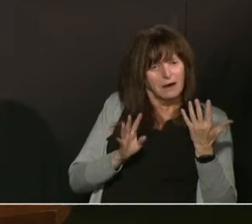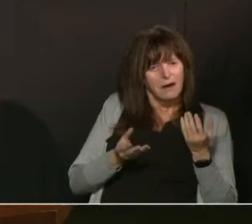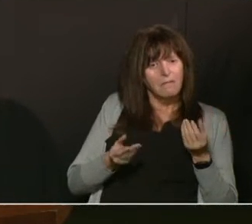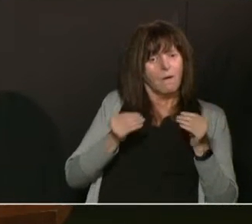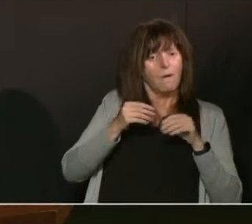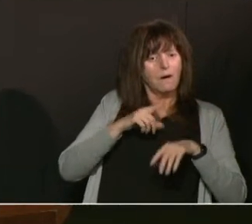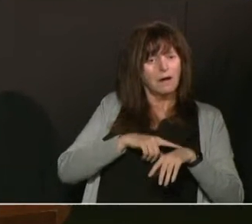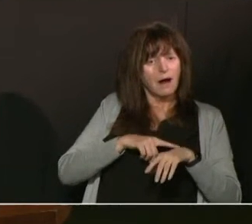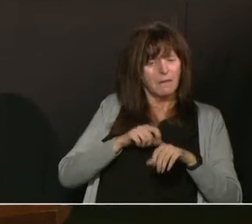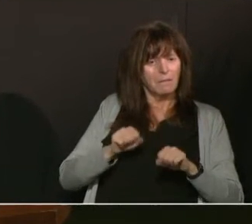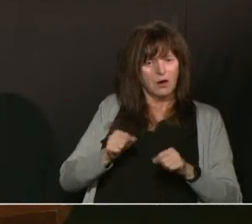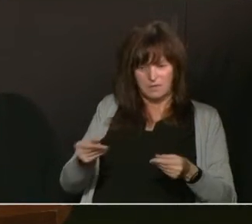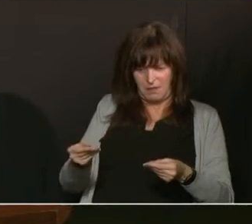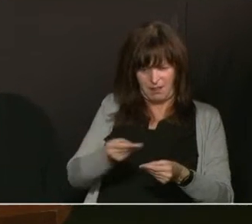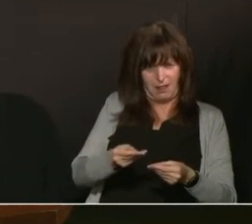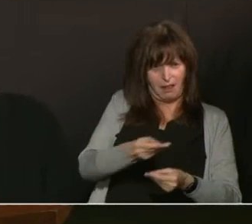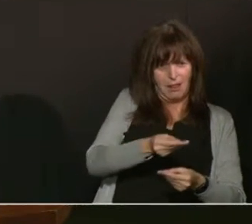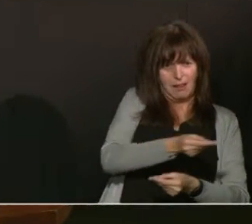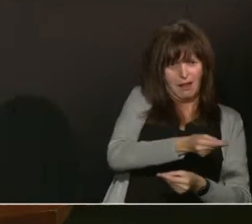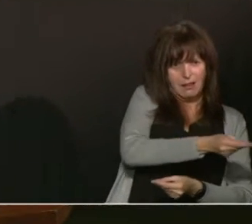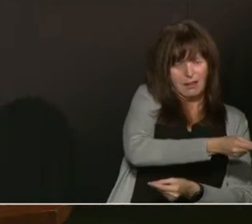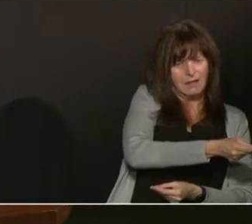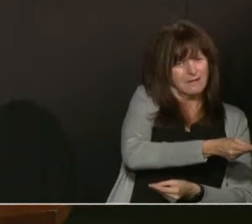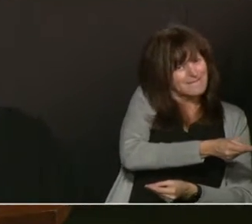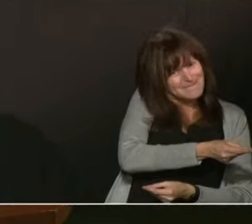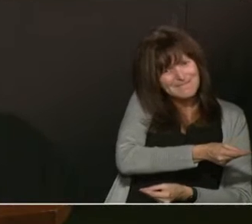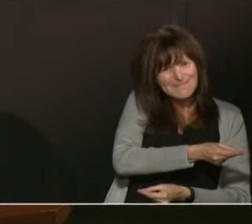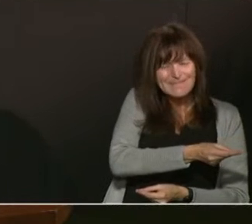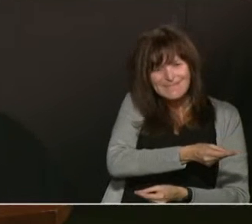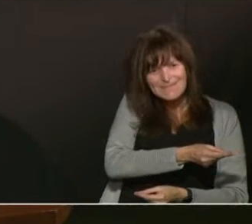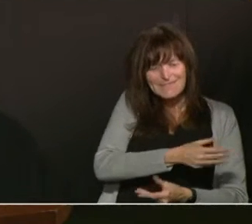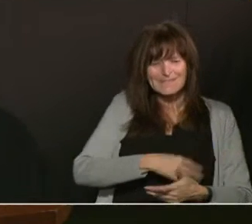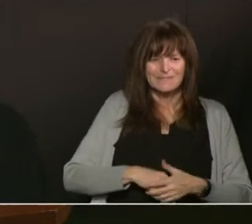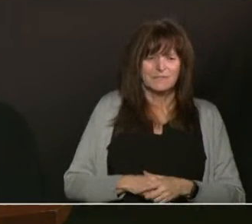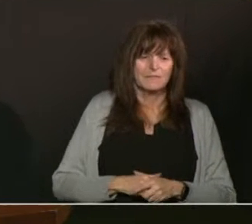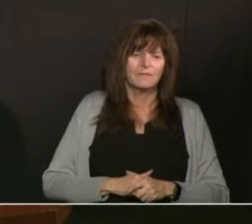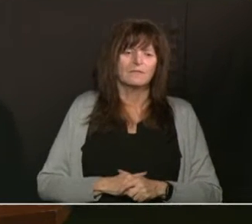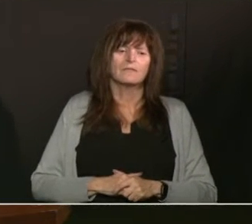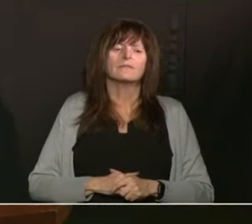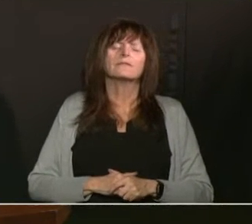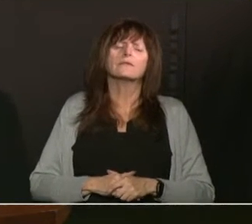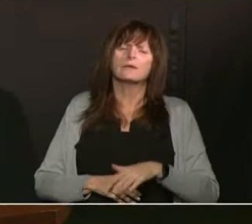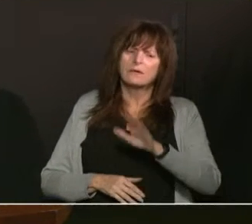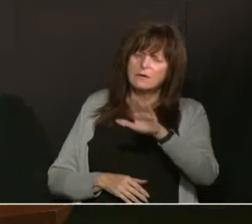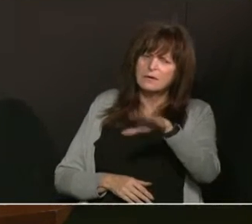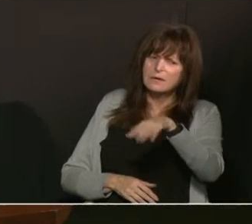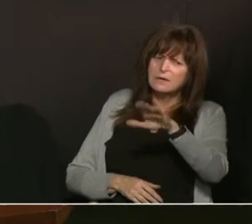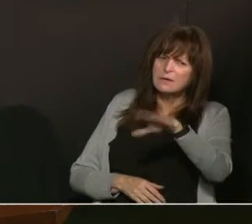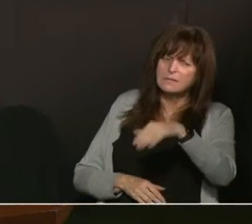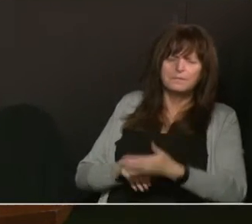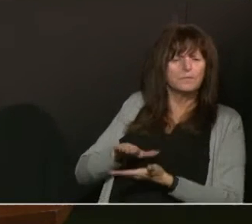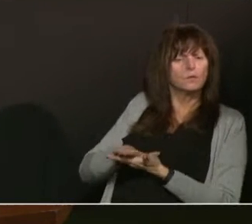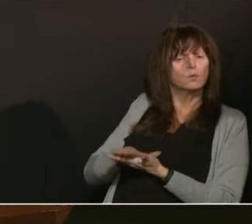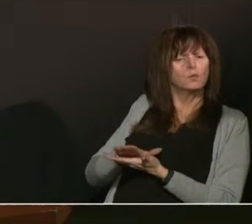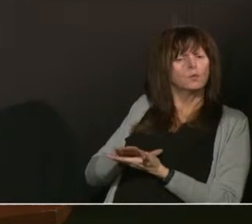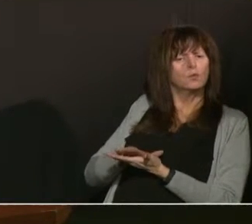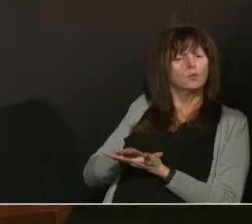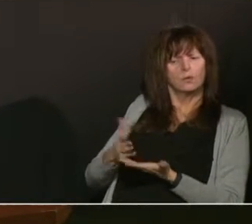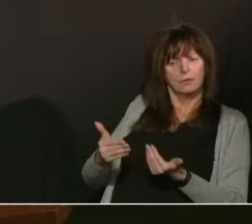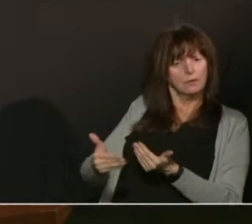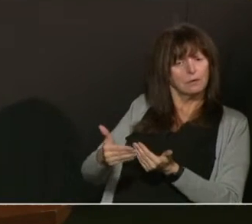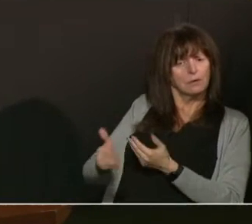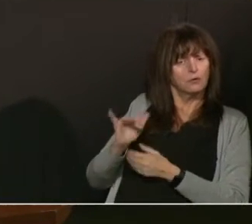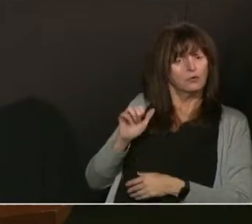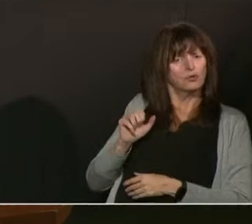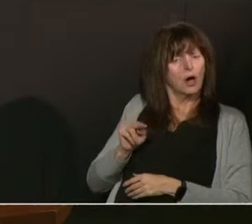Okay, and on the date for more information about the return of school or what's going to happen with schools in January, I know the Premier